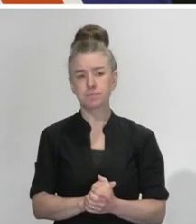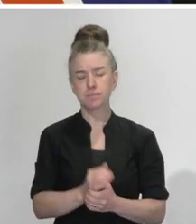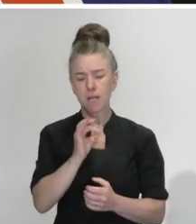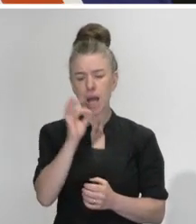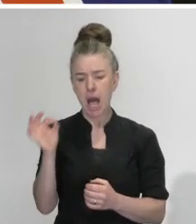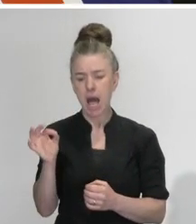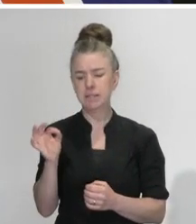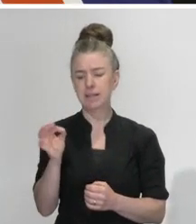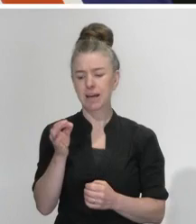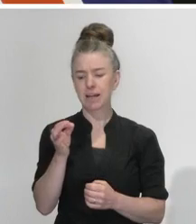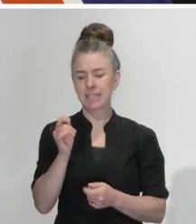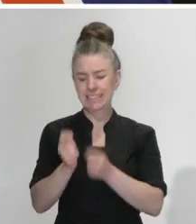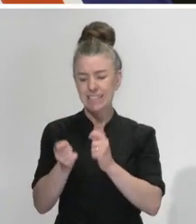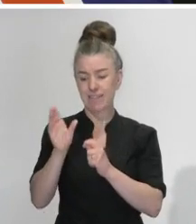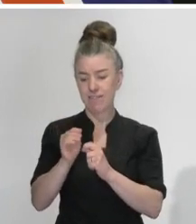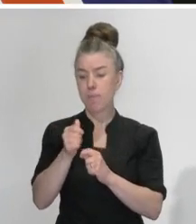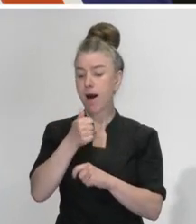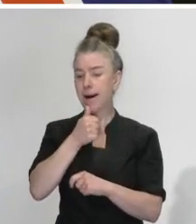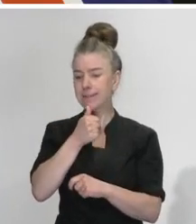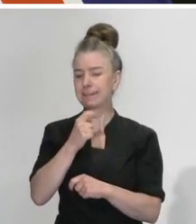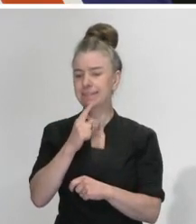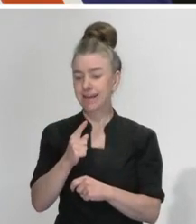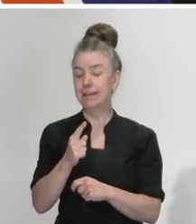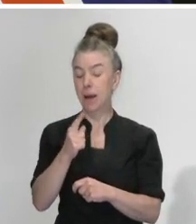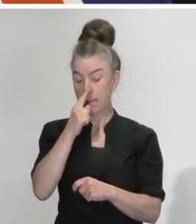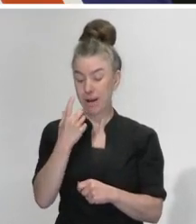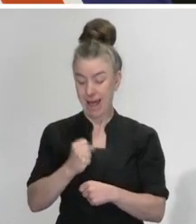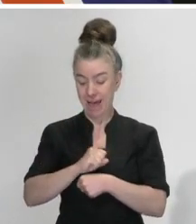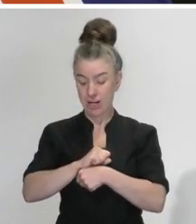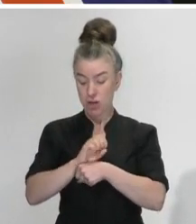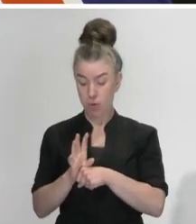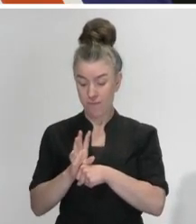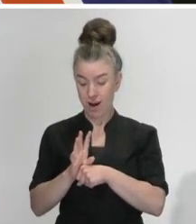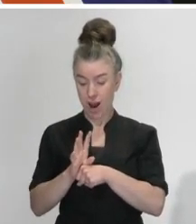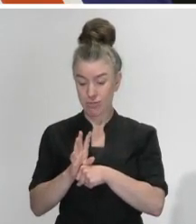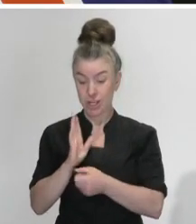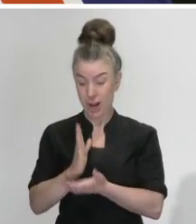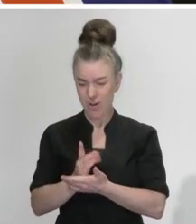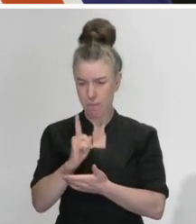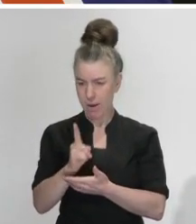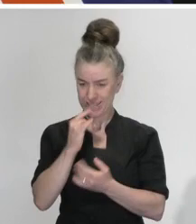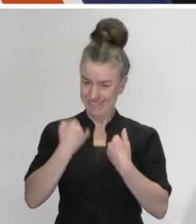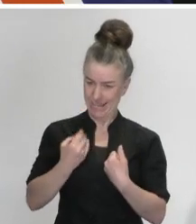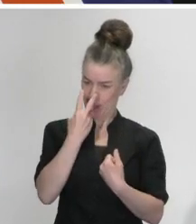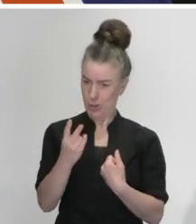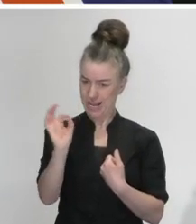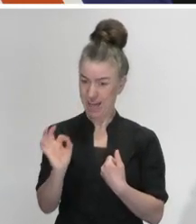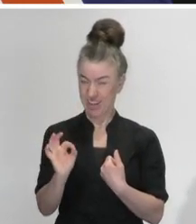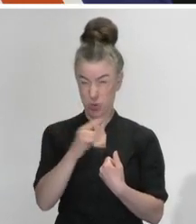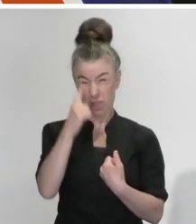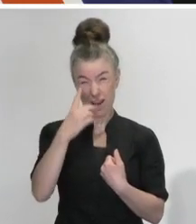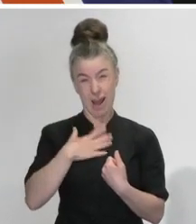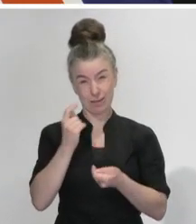people are asymptomatic when they have the virus. If we're only testing for people who have symptoms here, how confident are you that our data is